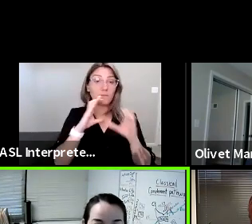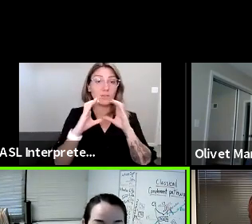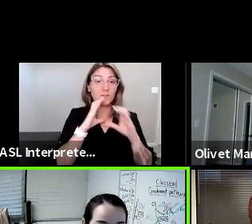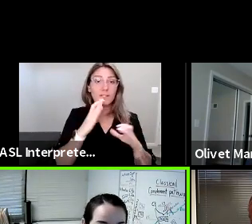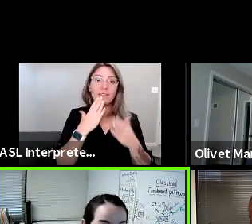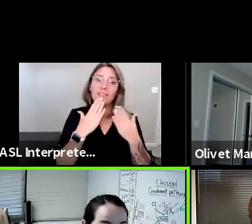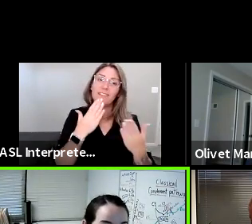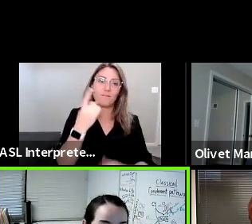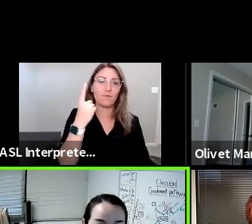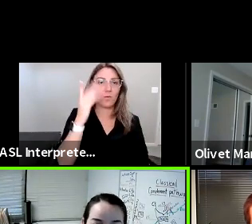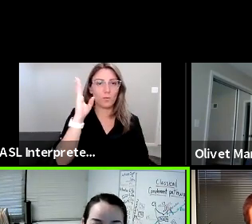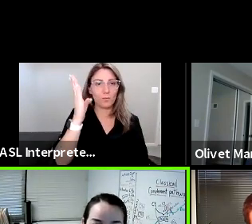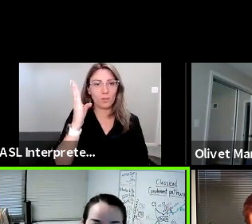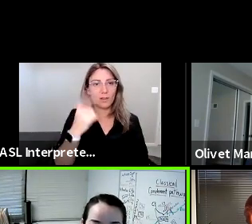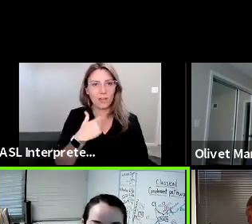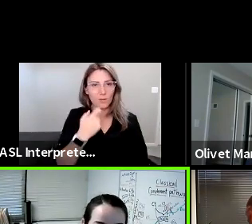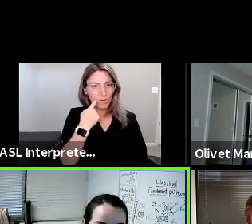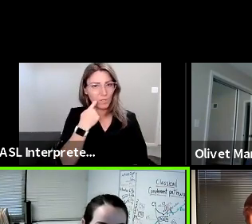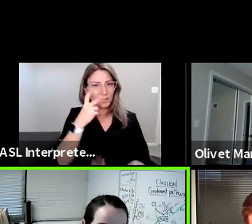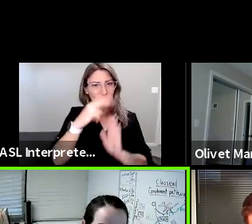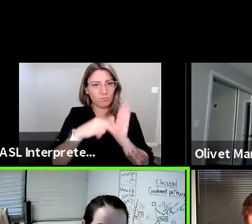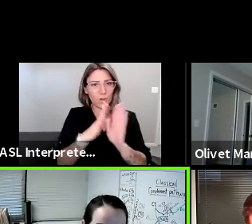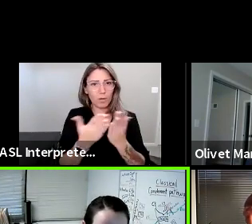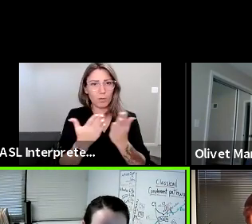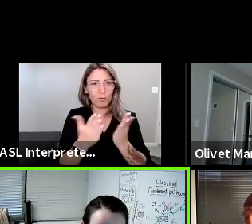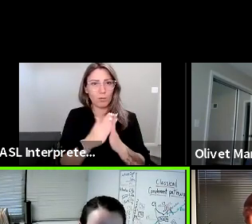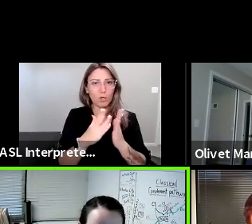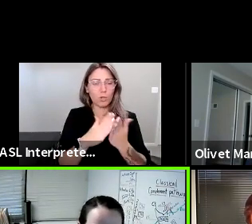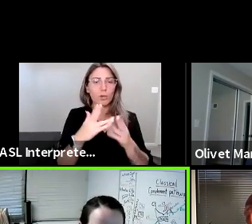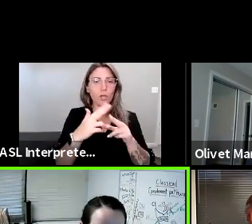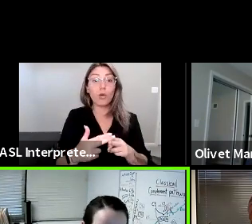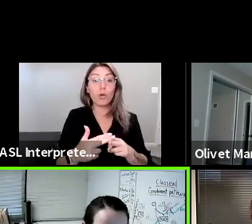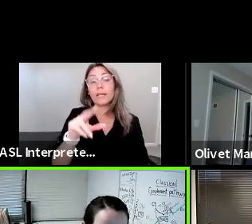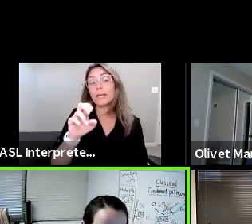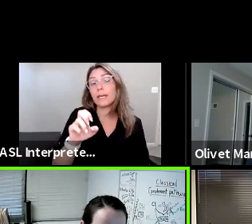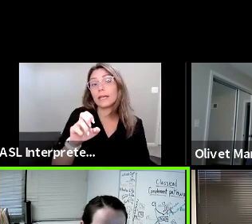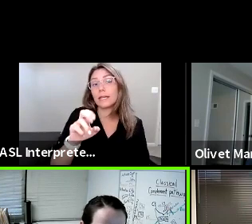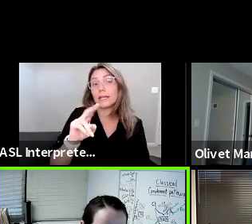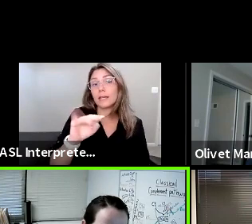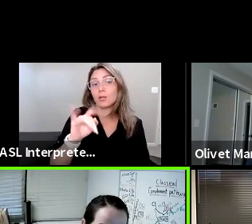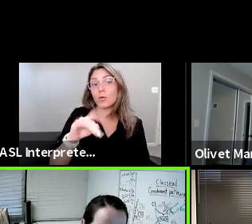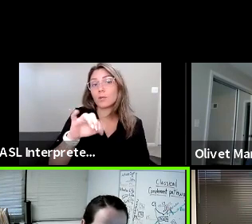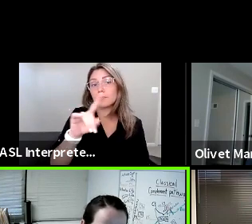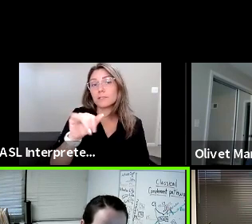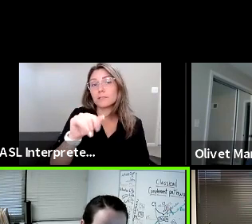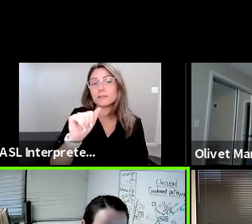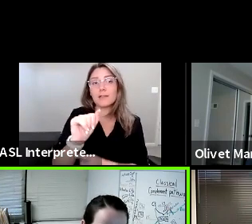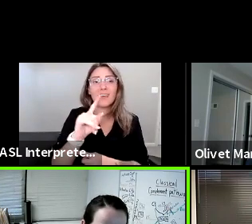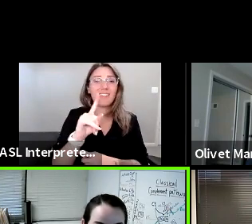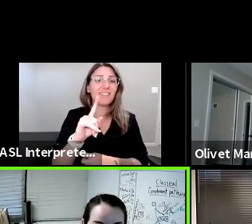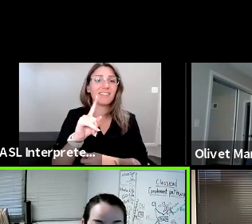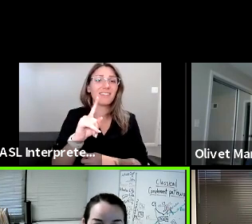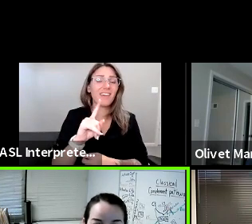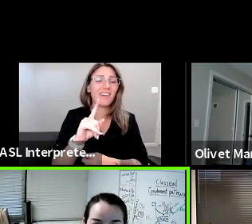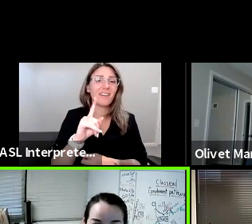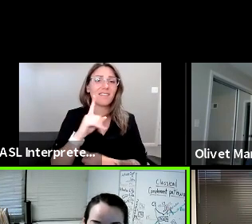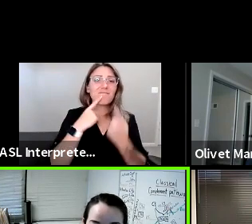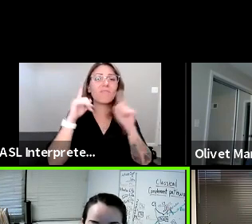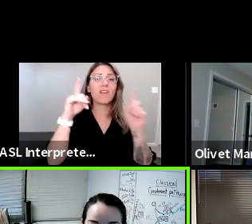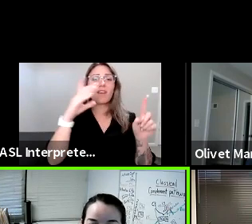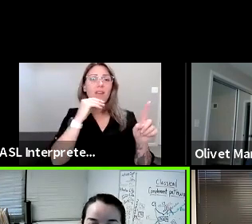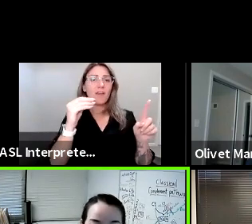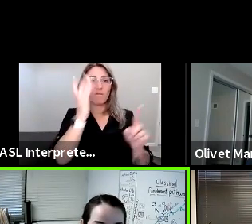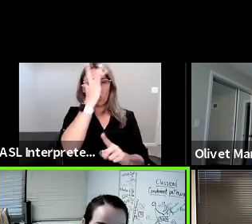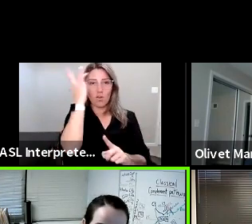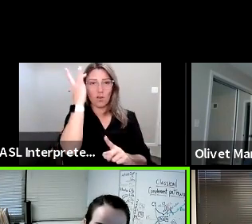this presentation. I recently read a book called El Norte, the epic and forgotten story of Hispanic North